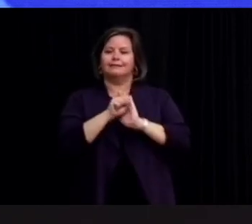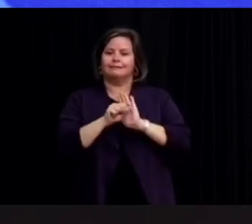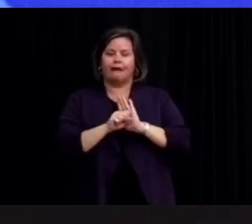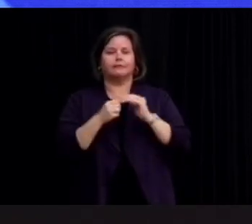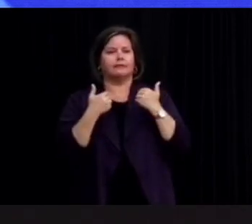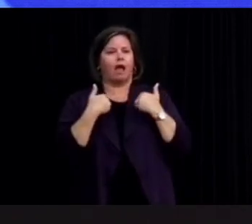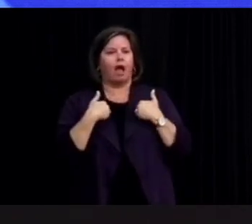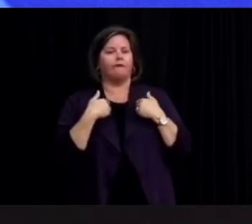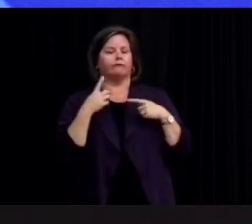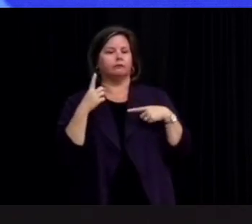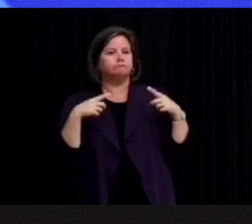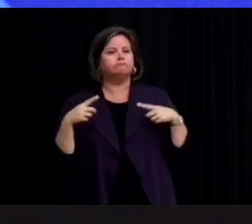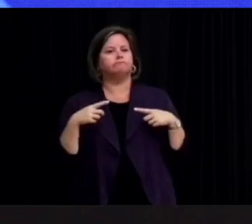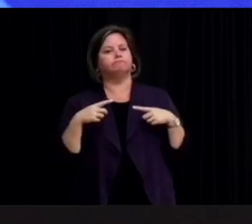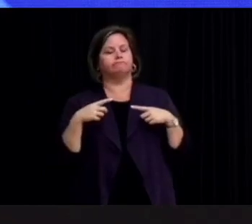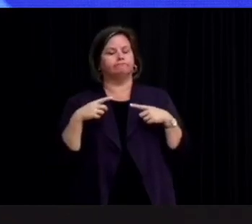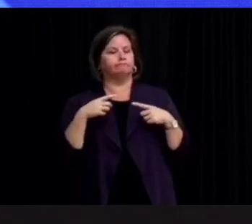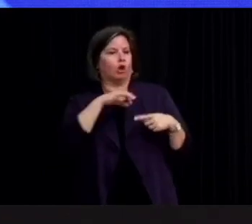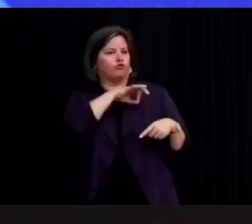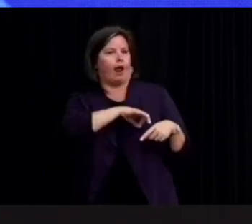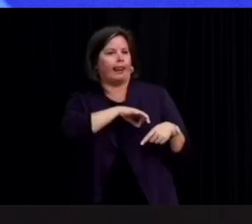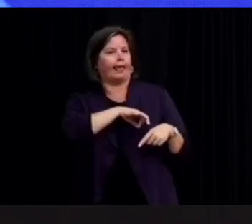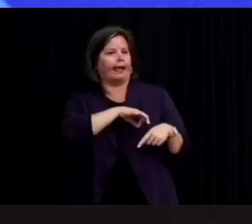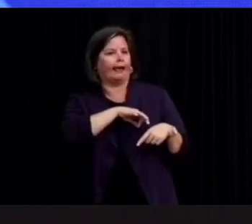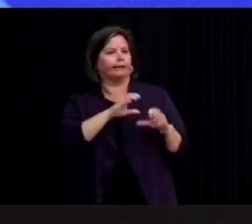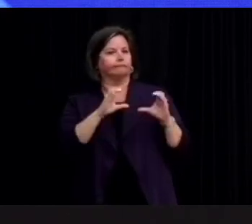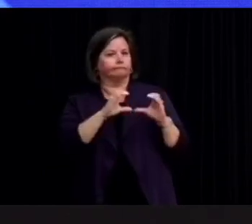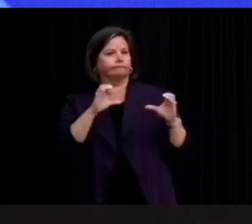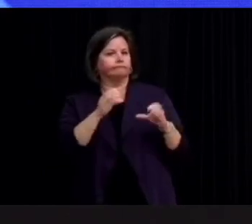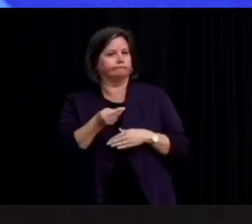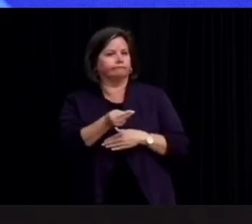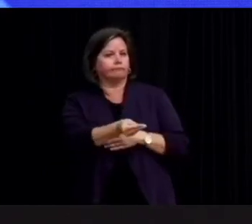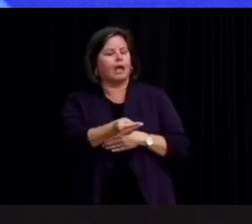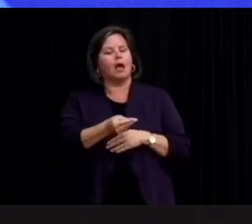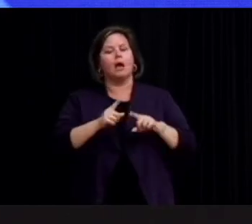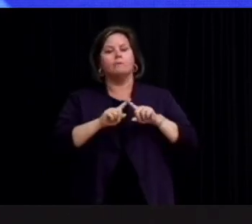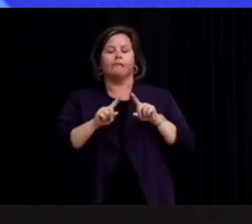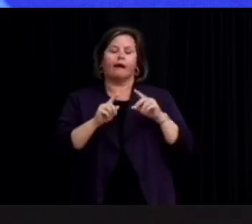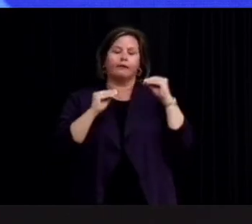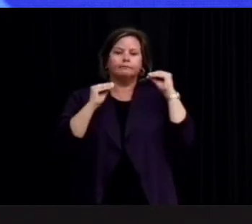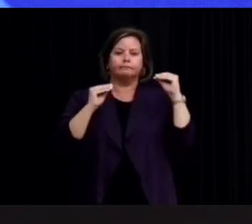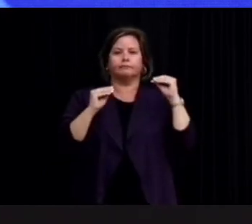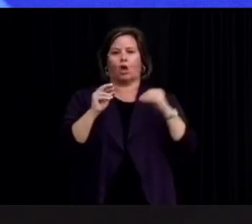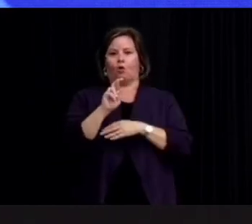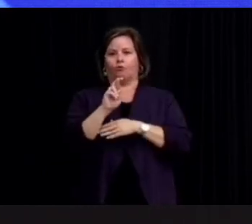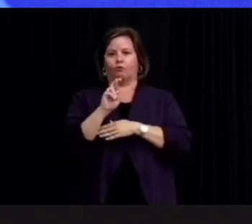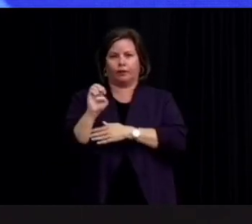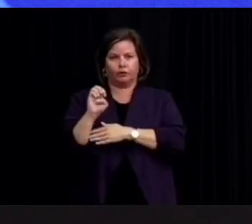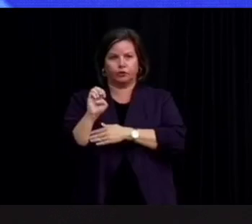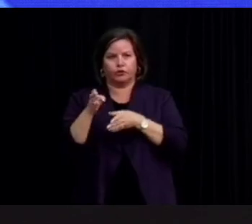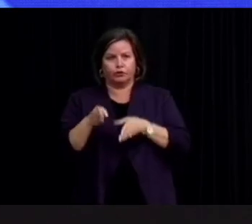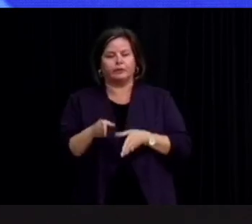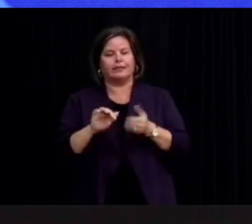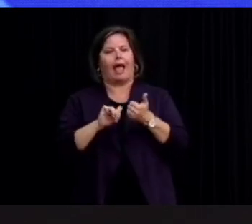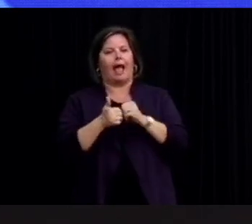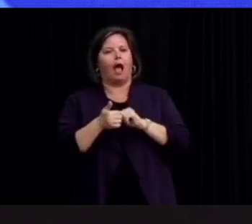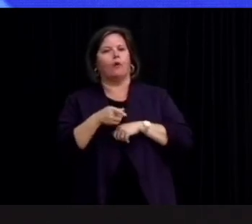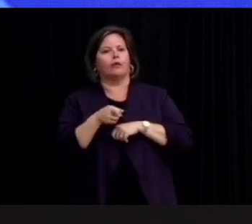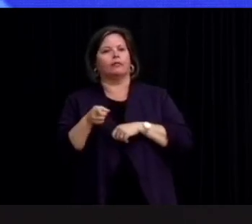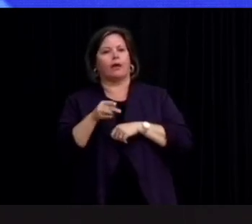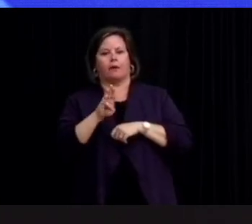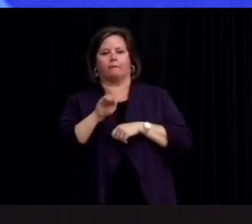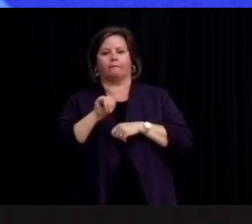education CE credit for the course. But it teaches realtors how their biases can in